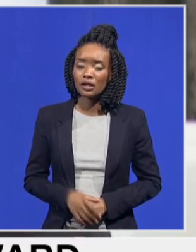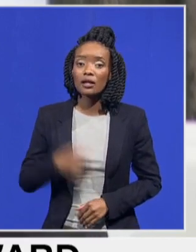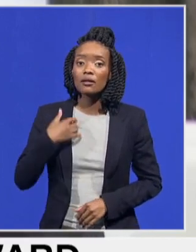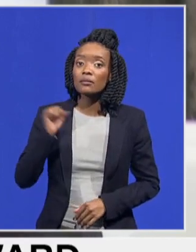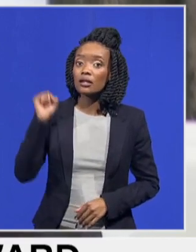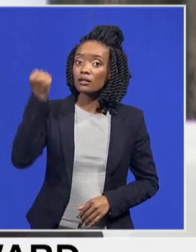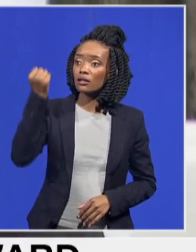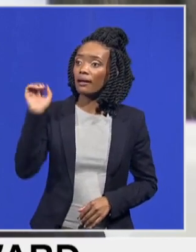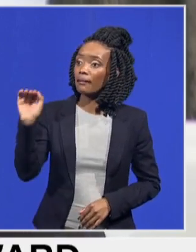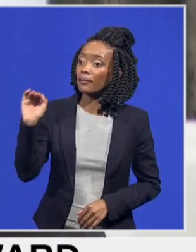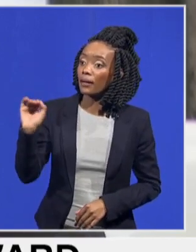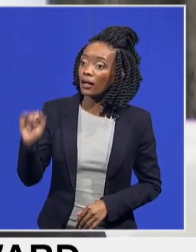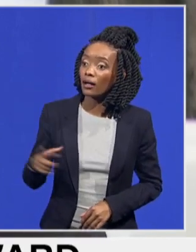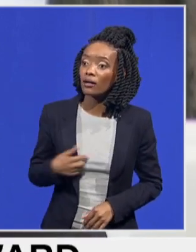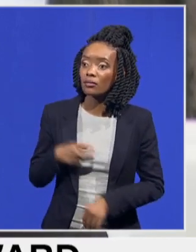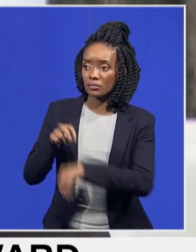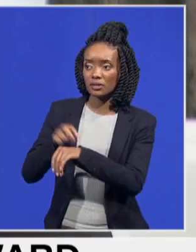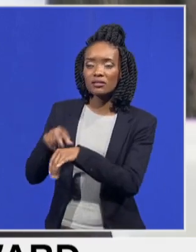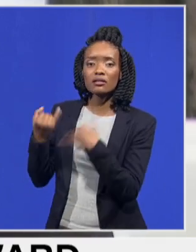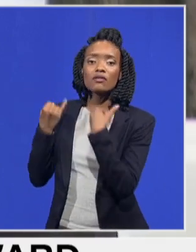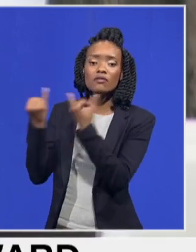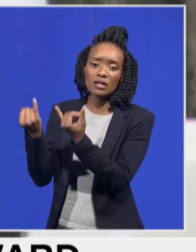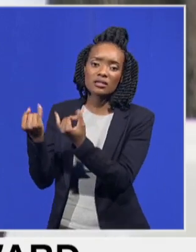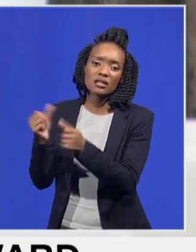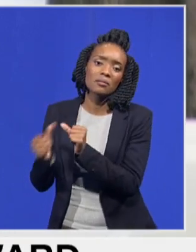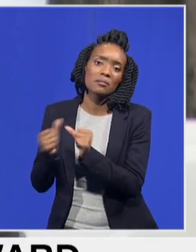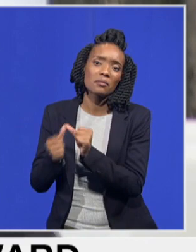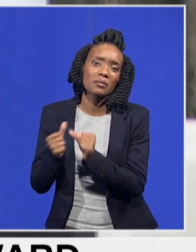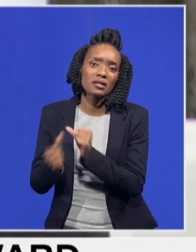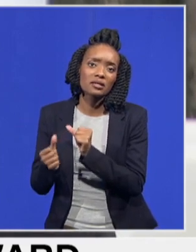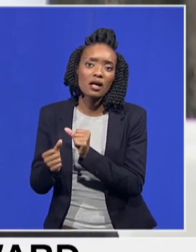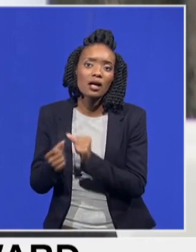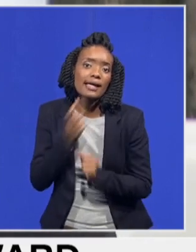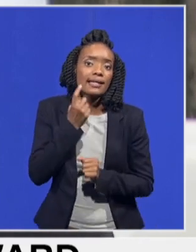I need an invitation letter to get a visa.